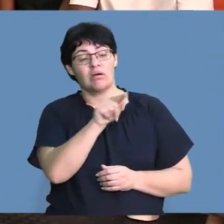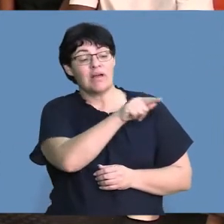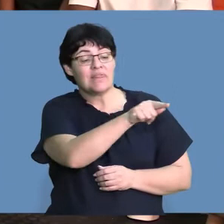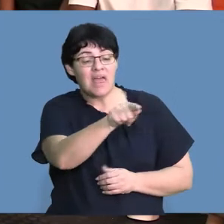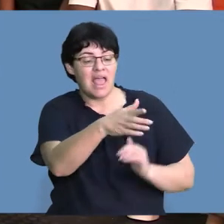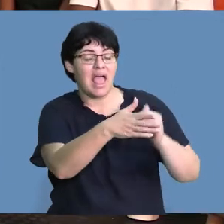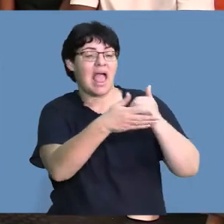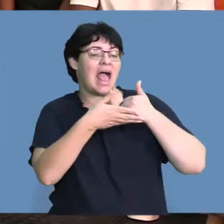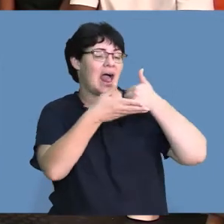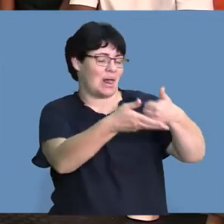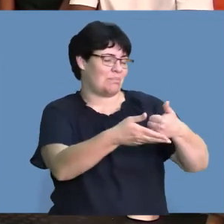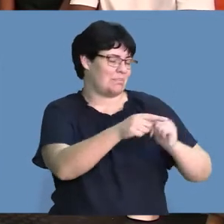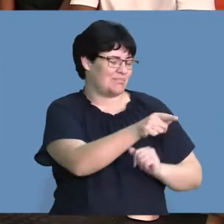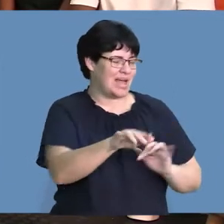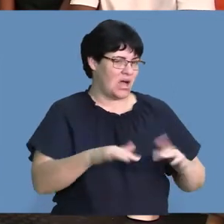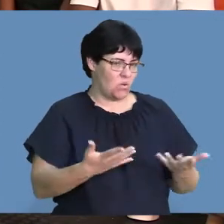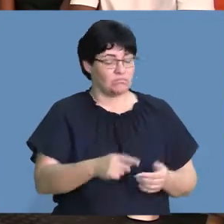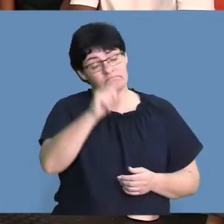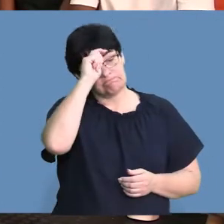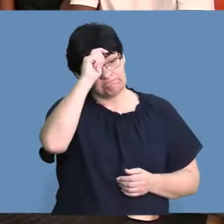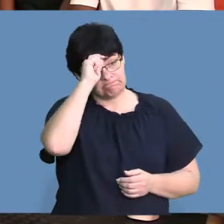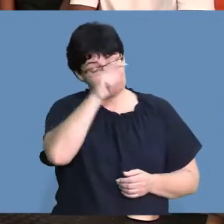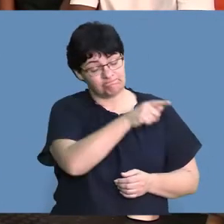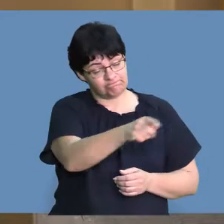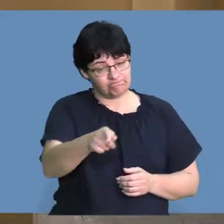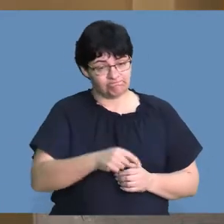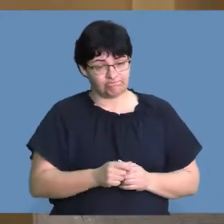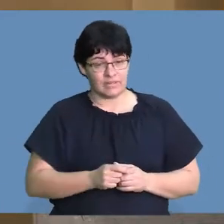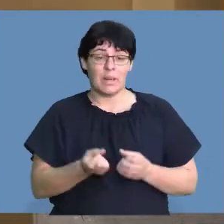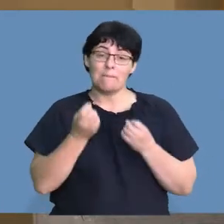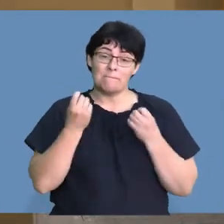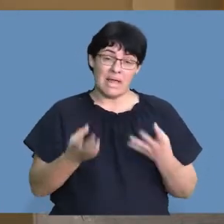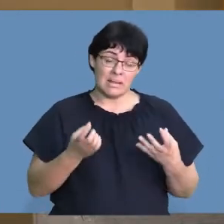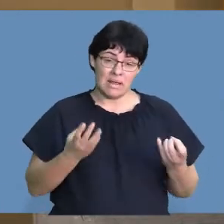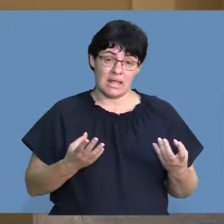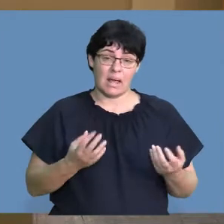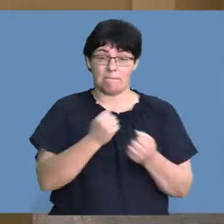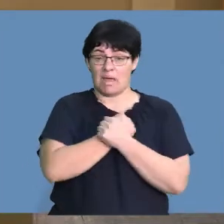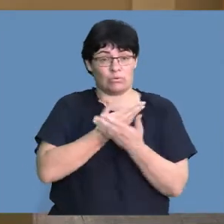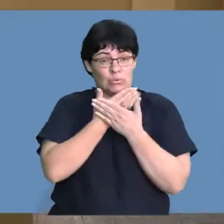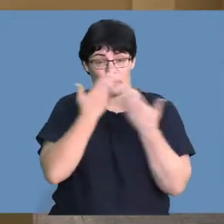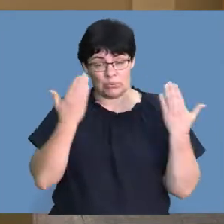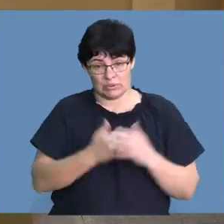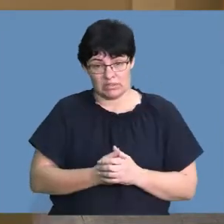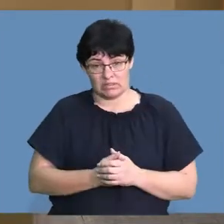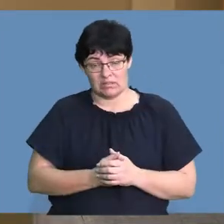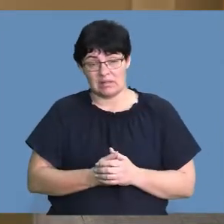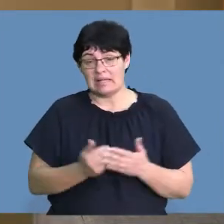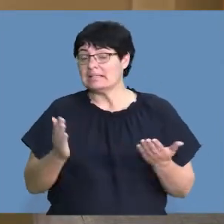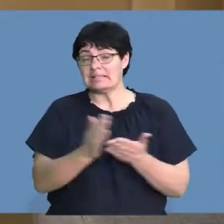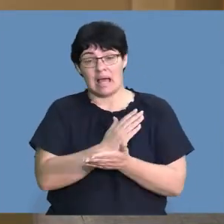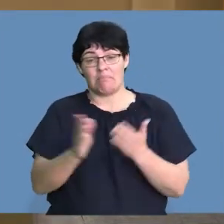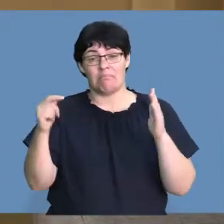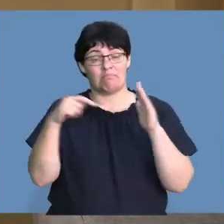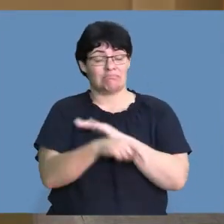our guardians. Now, first of all, I want to just acknowledge that many of us maybe don't have parents. Some of us have maybe